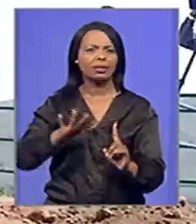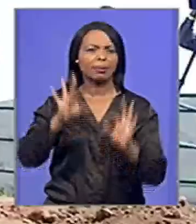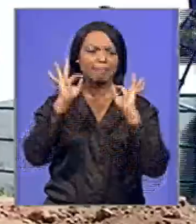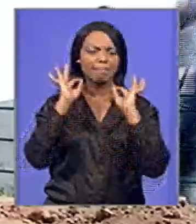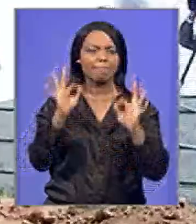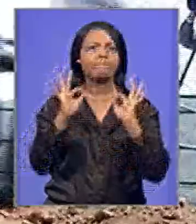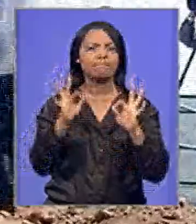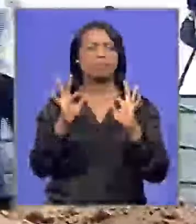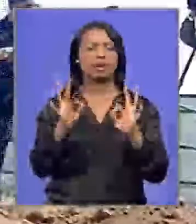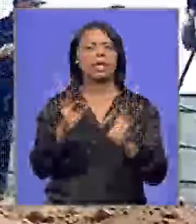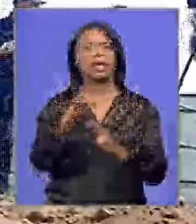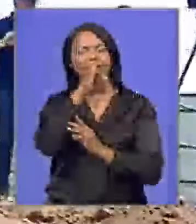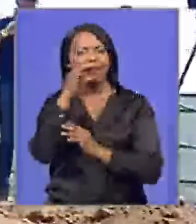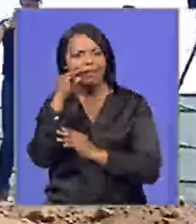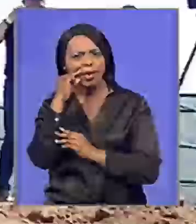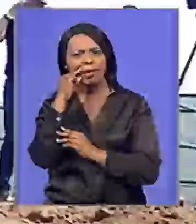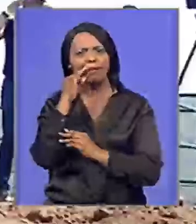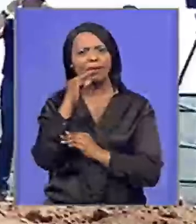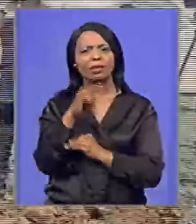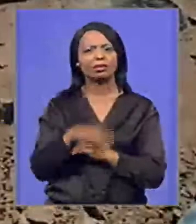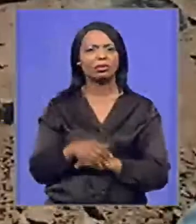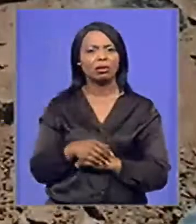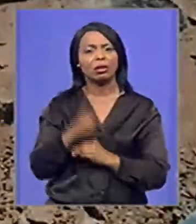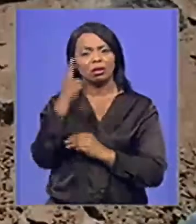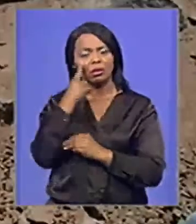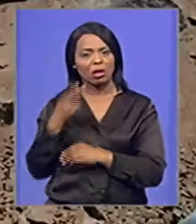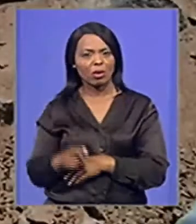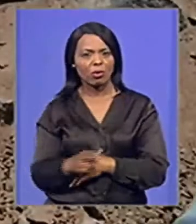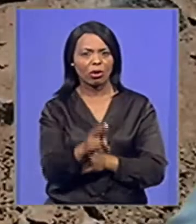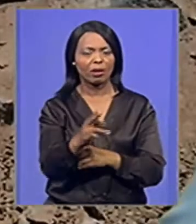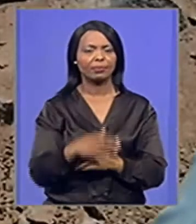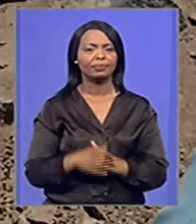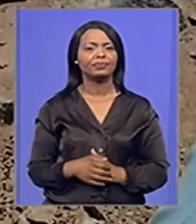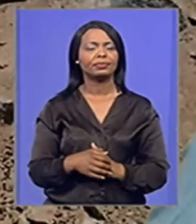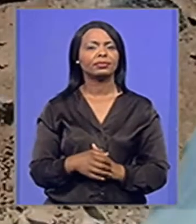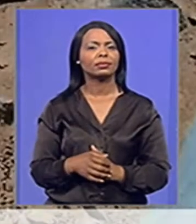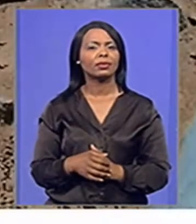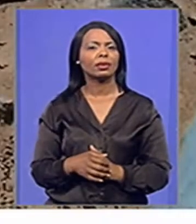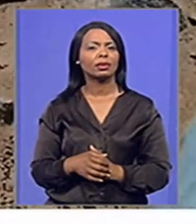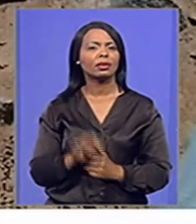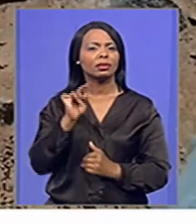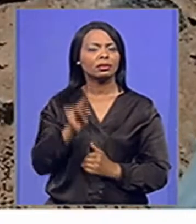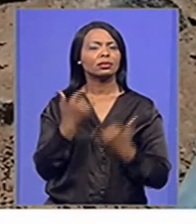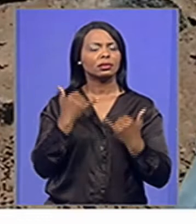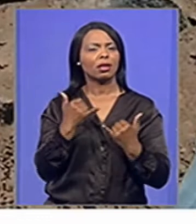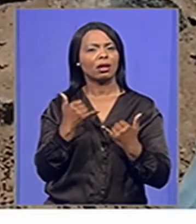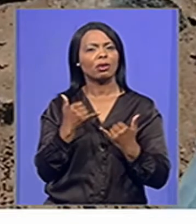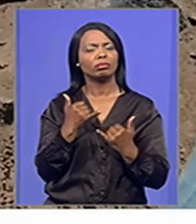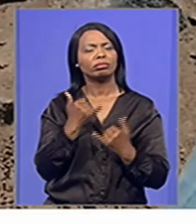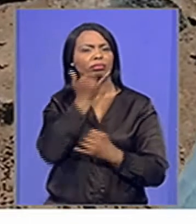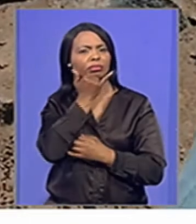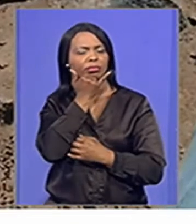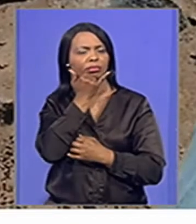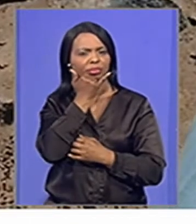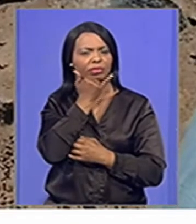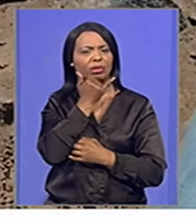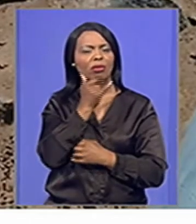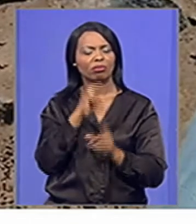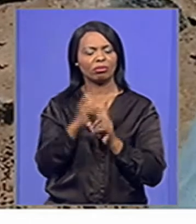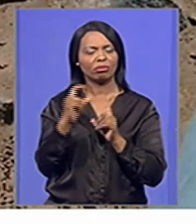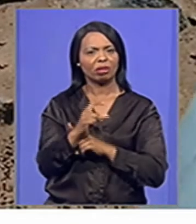leo le bidiwang Itlholanoga. Re dumela gore gona le cultural village le gore ba ikrile ka